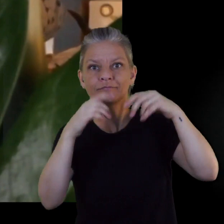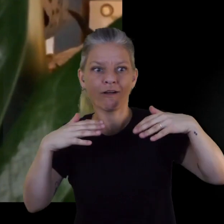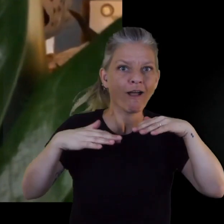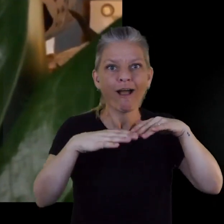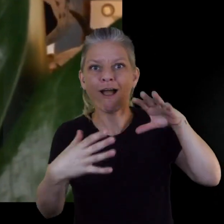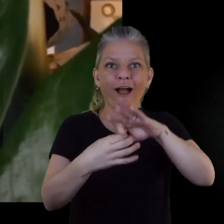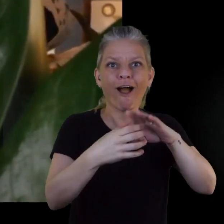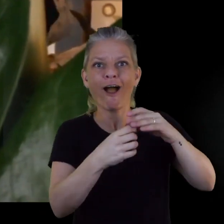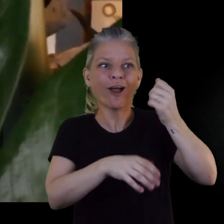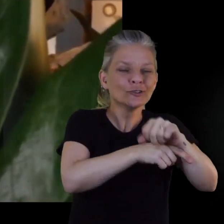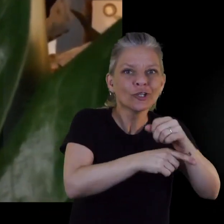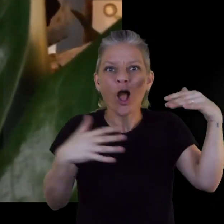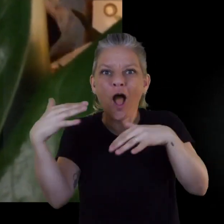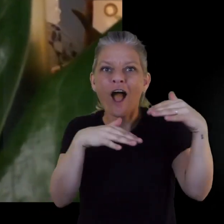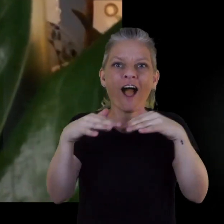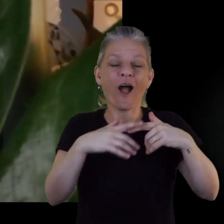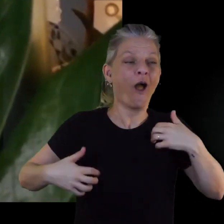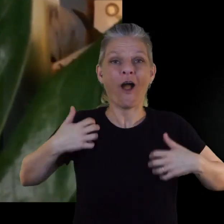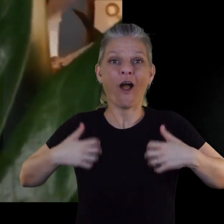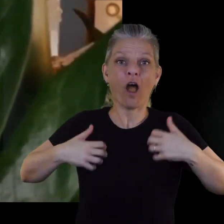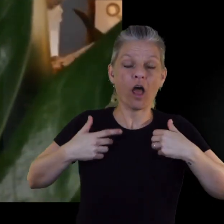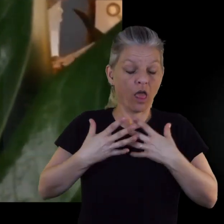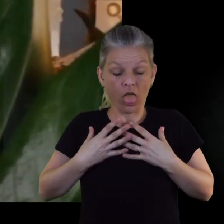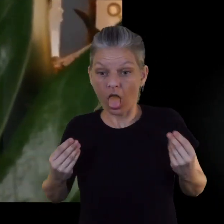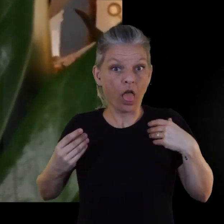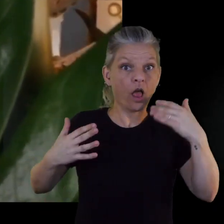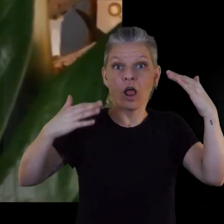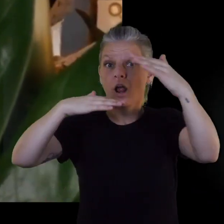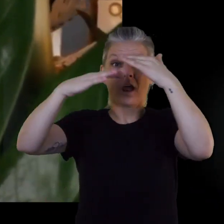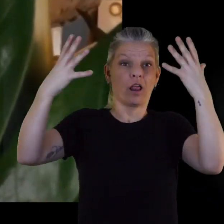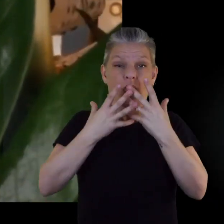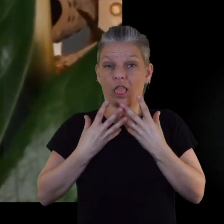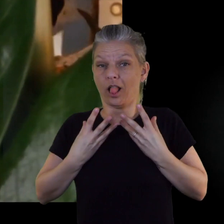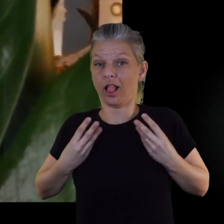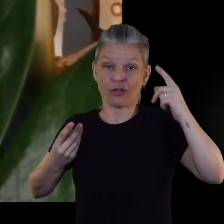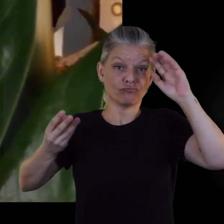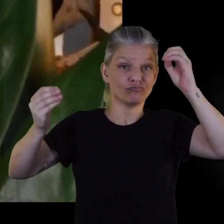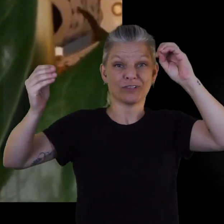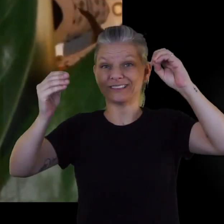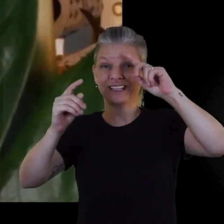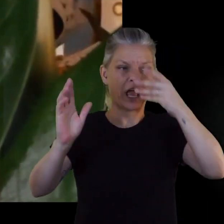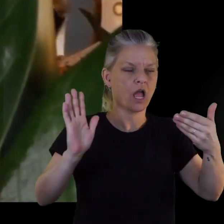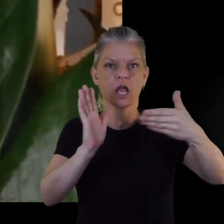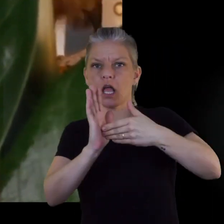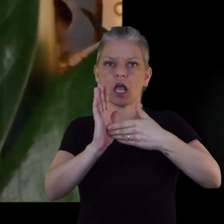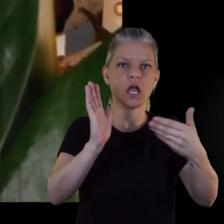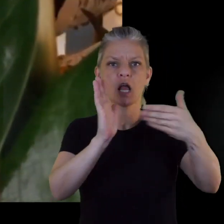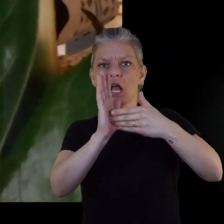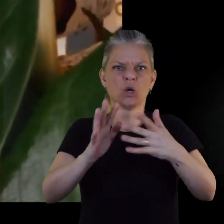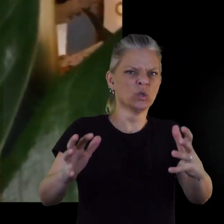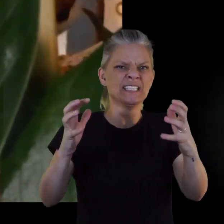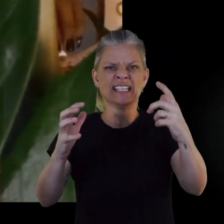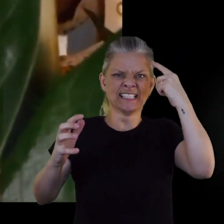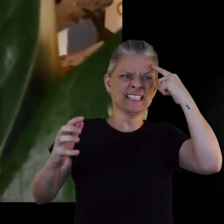in mention, so elated. I'm numb to the fade of senses. Creatives can twist the heavy tension of stress into needlessly dense and quick-witted invention.